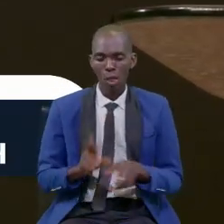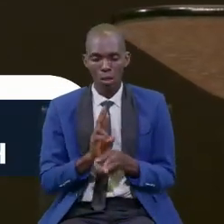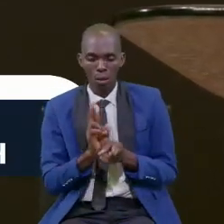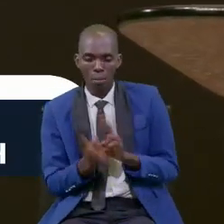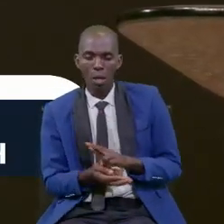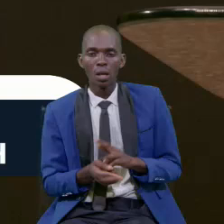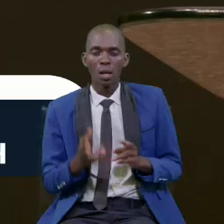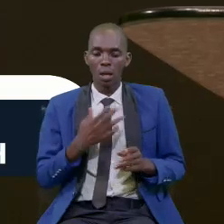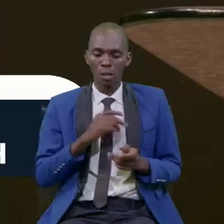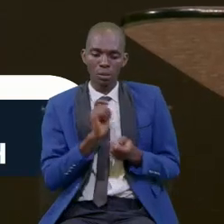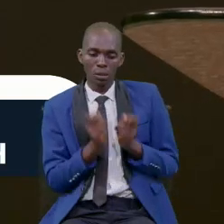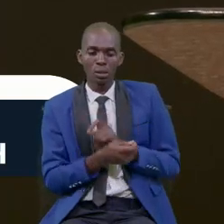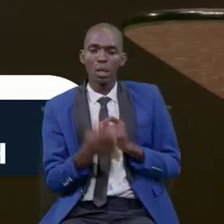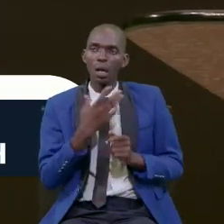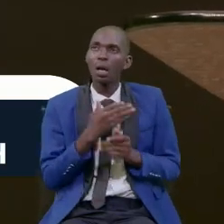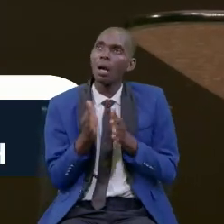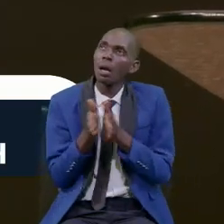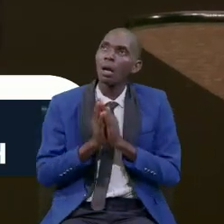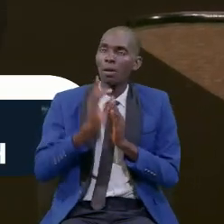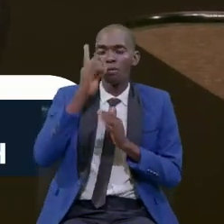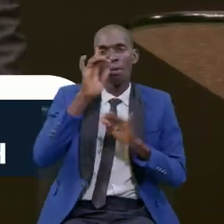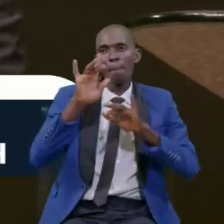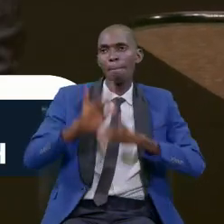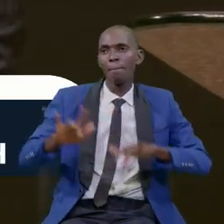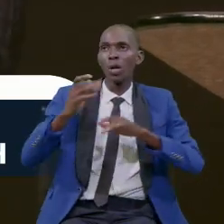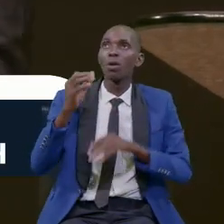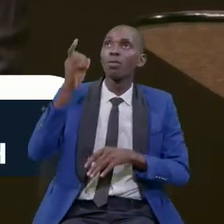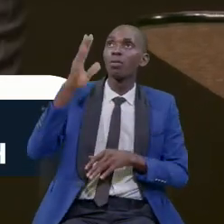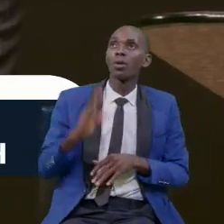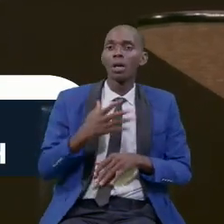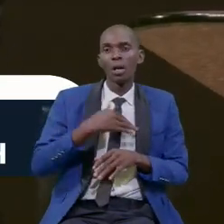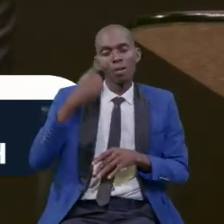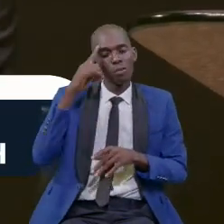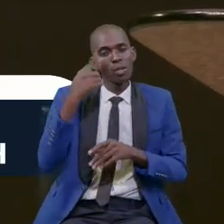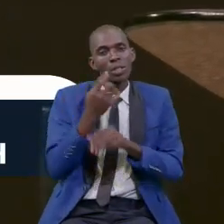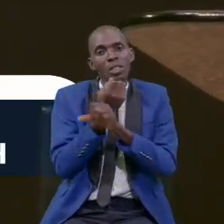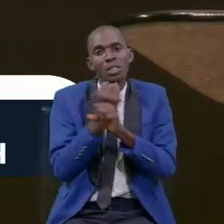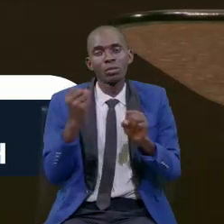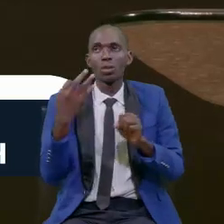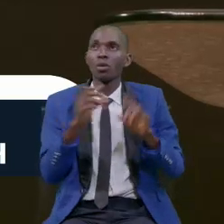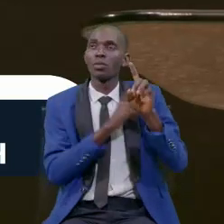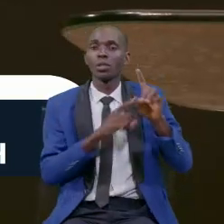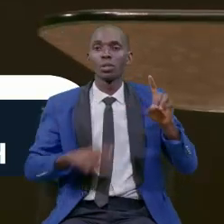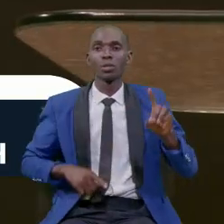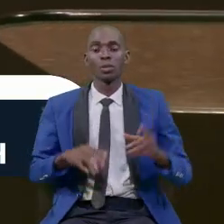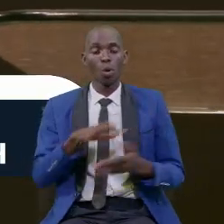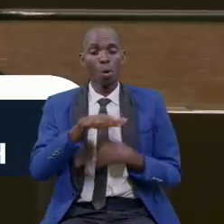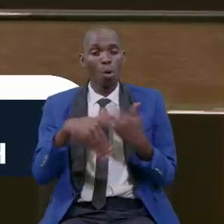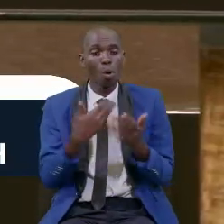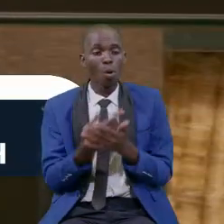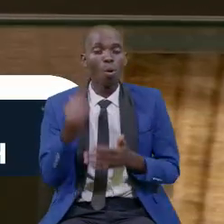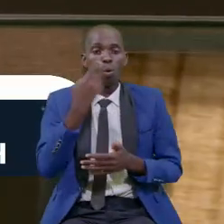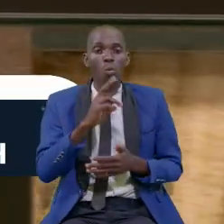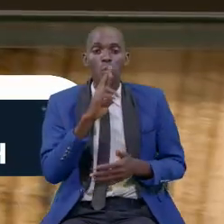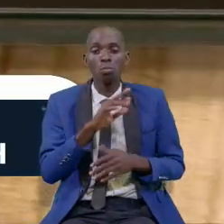around, you see for the mercy of God and for the justification, for the salvation of the Lord. Those who are passive will